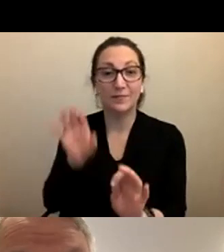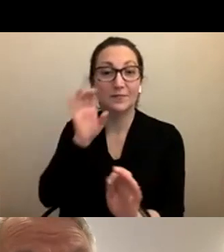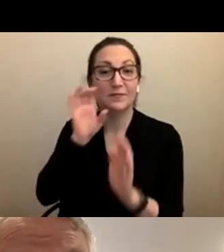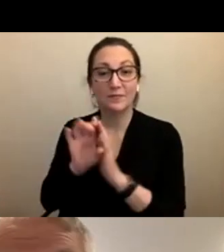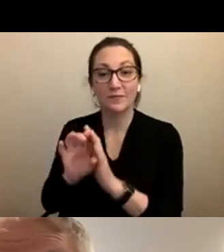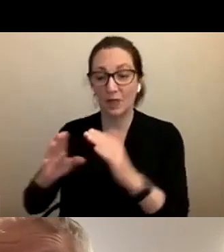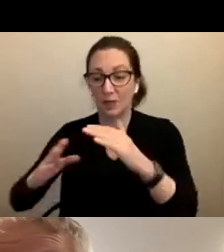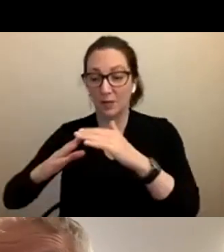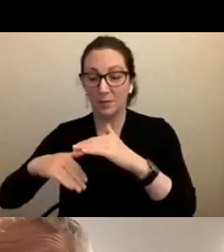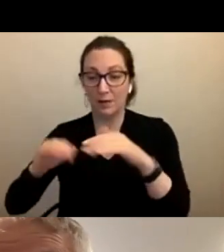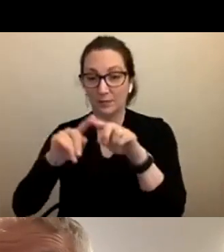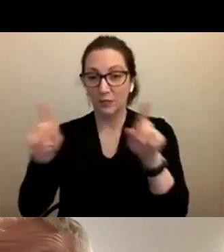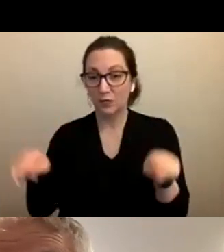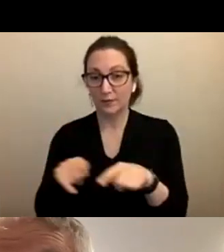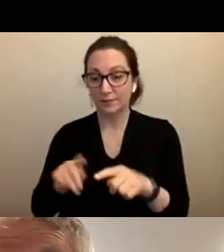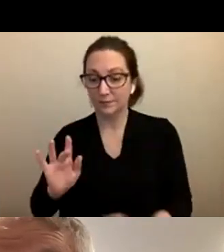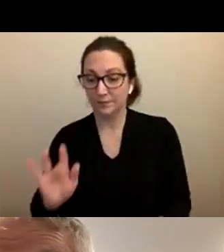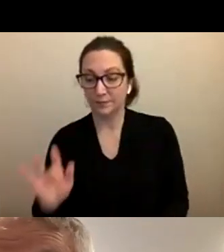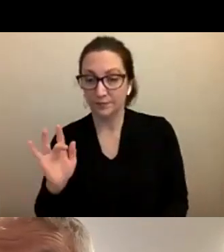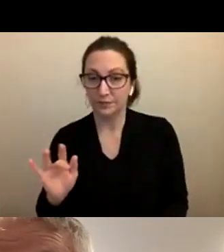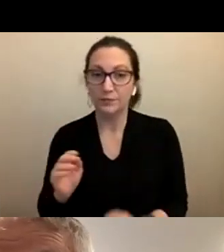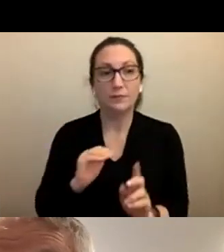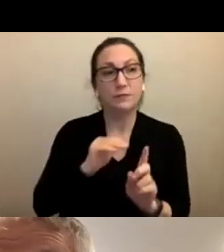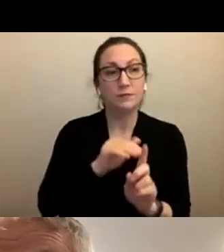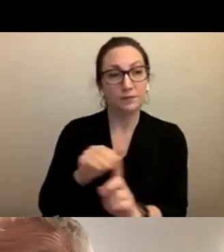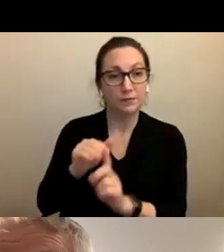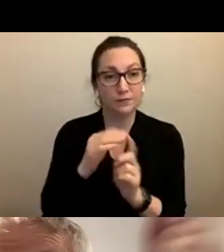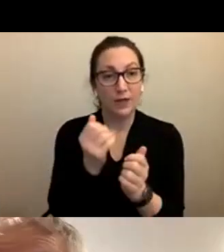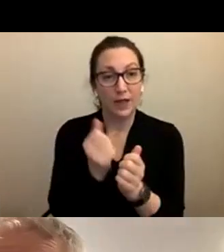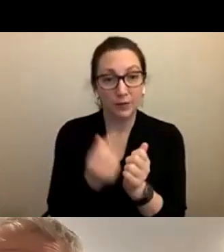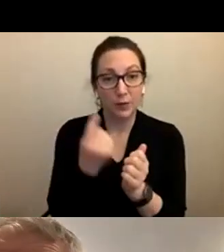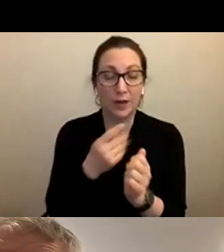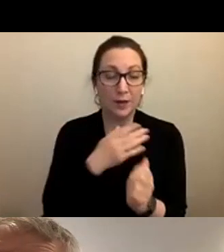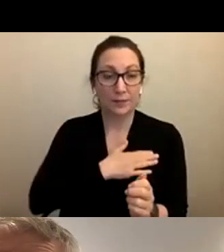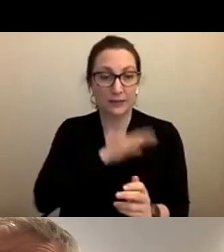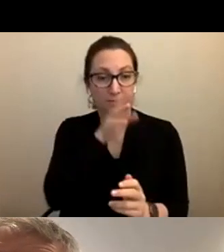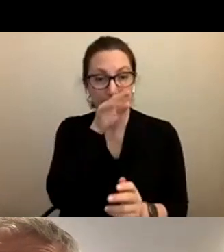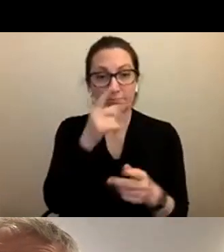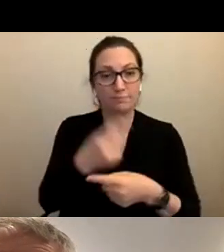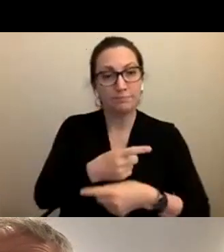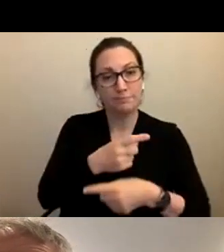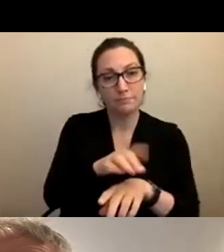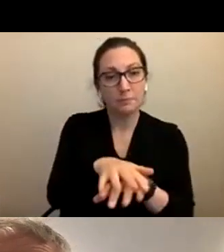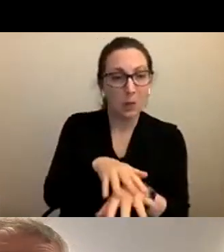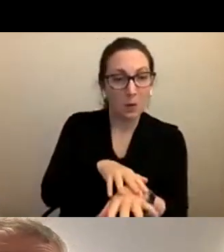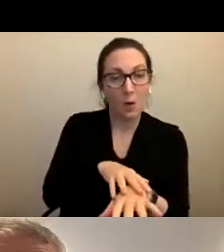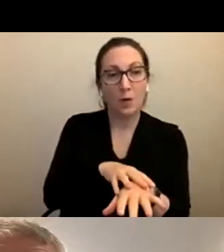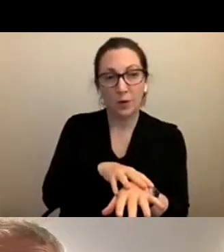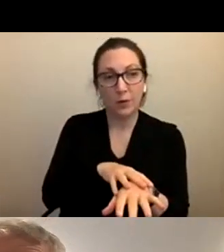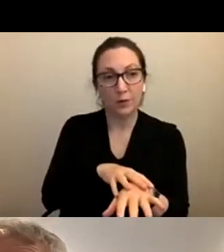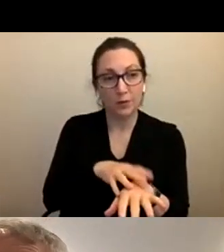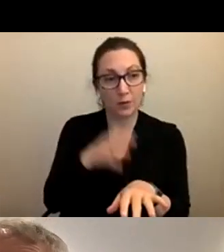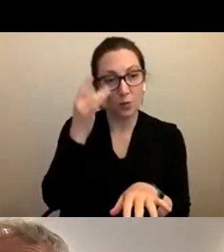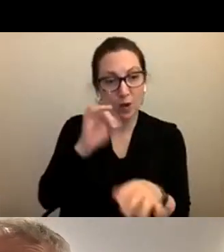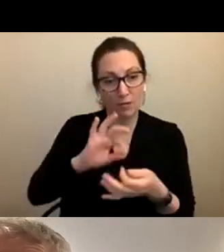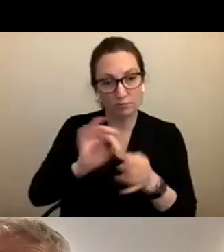screen. I'd like to remind everyone to speak at a slower pace to assist